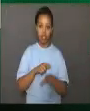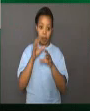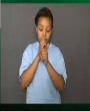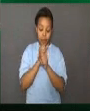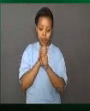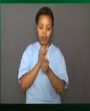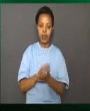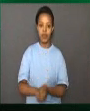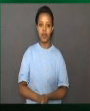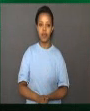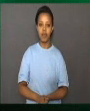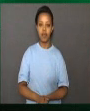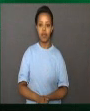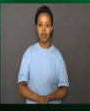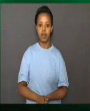Time's up!